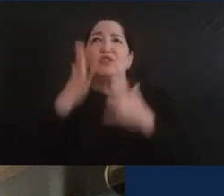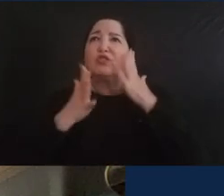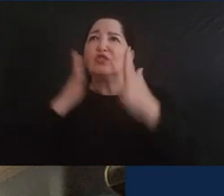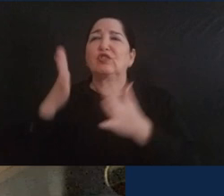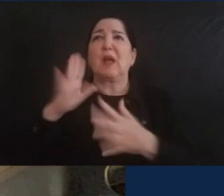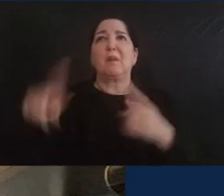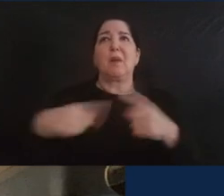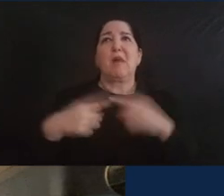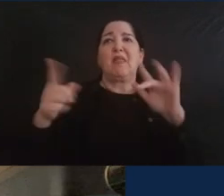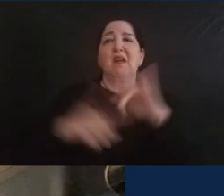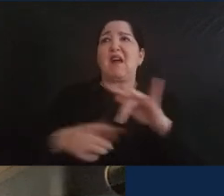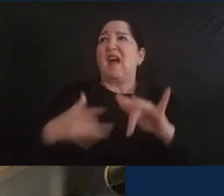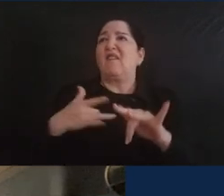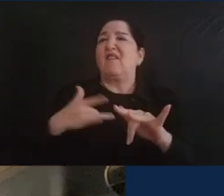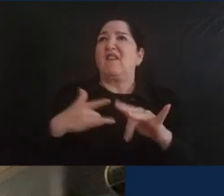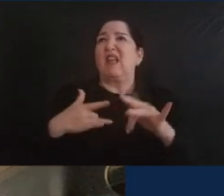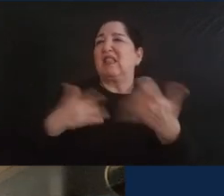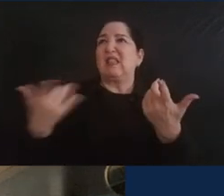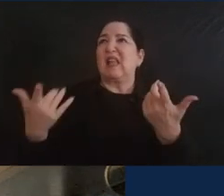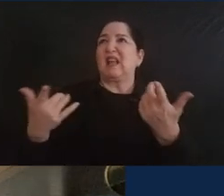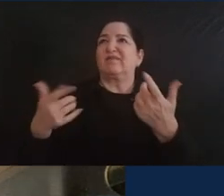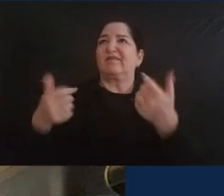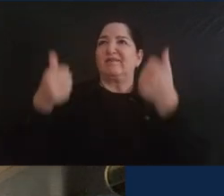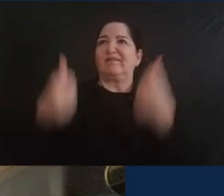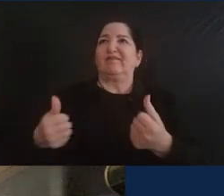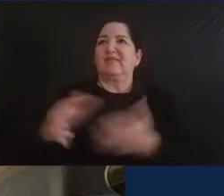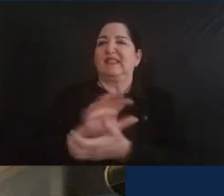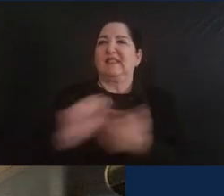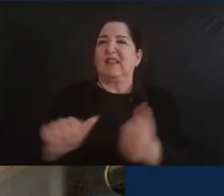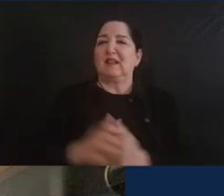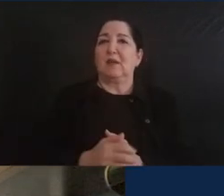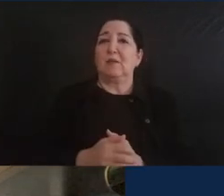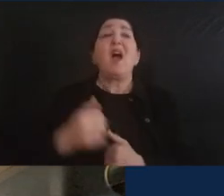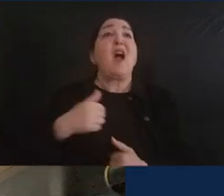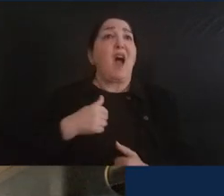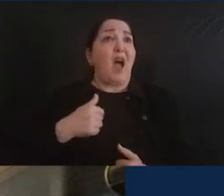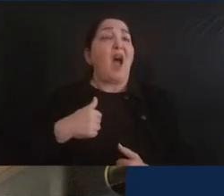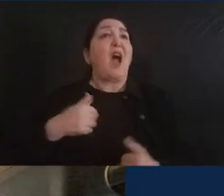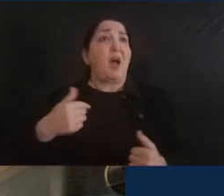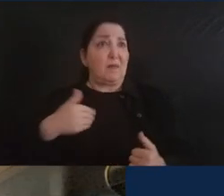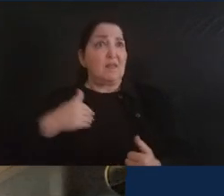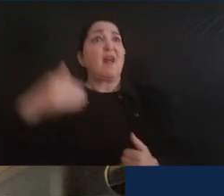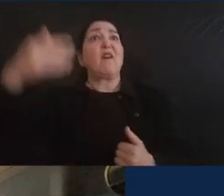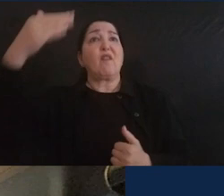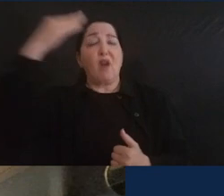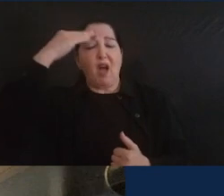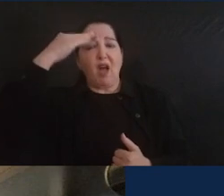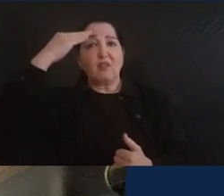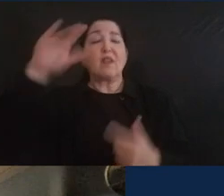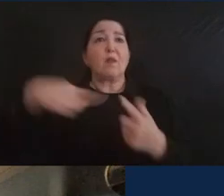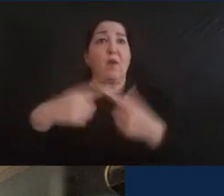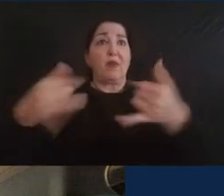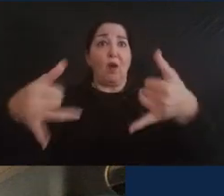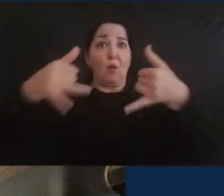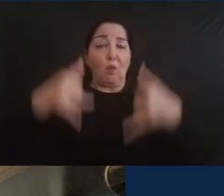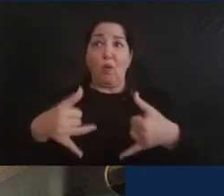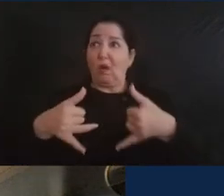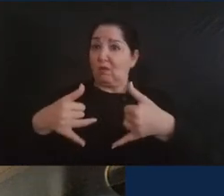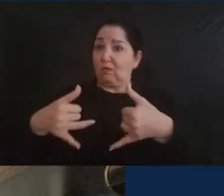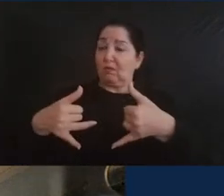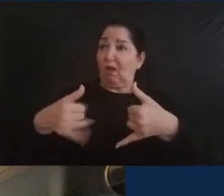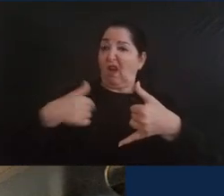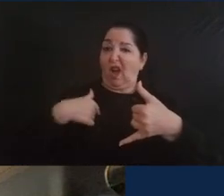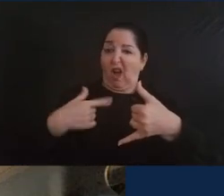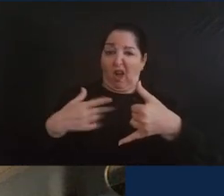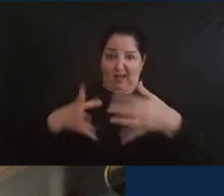my impairment and I feel like I'm defective. I am self-conscious enough about the topic that when this award was offered to me,